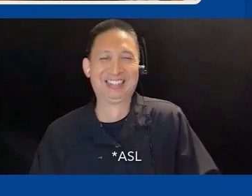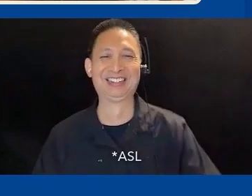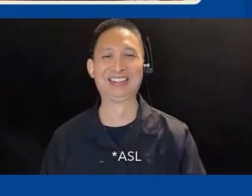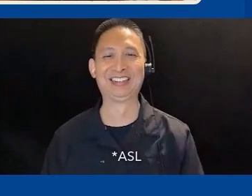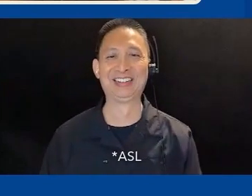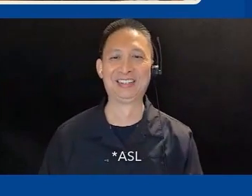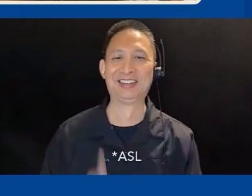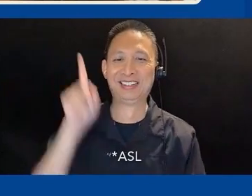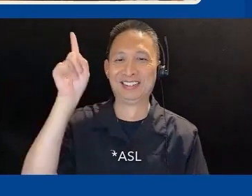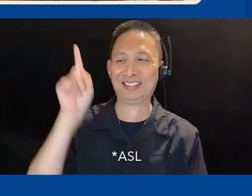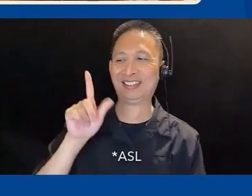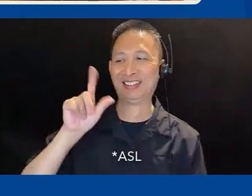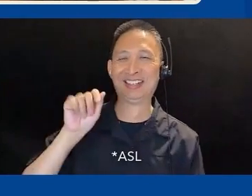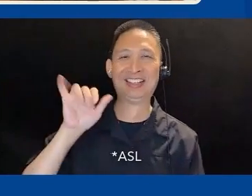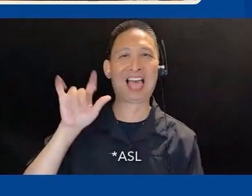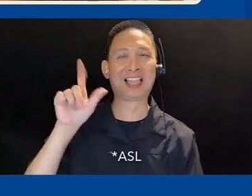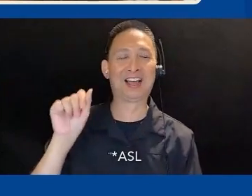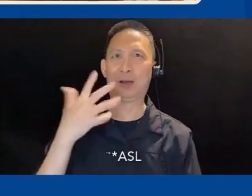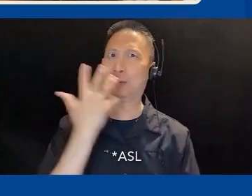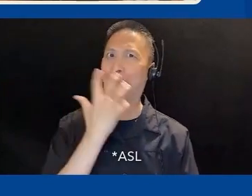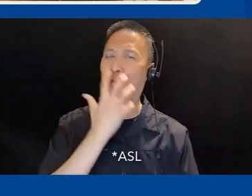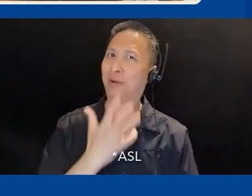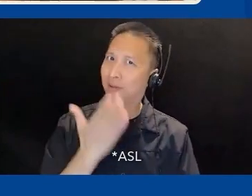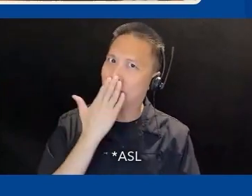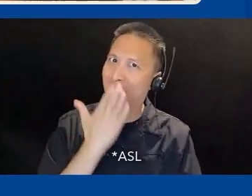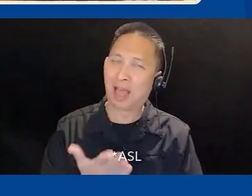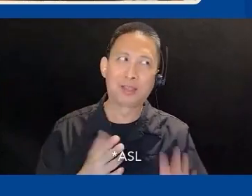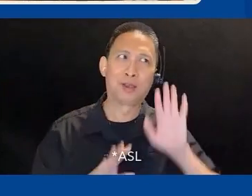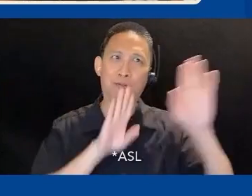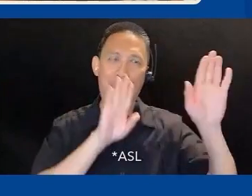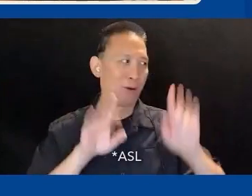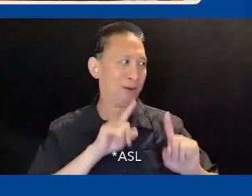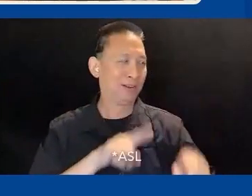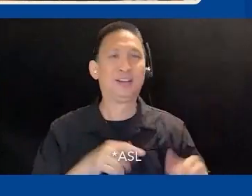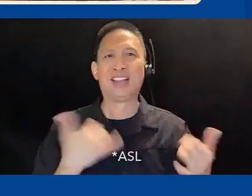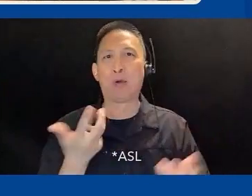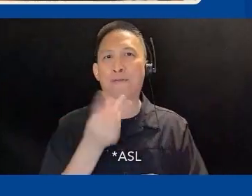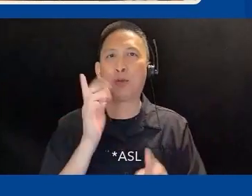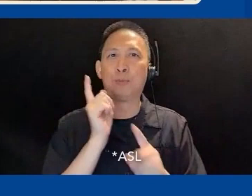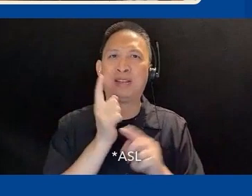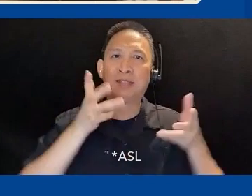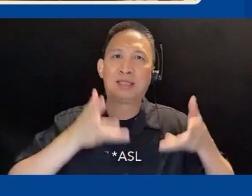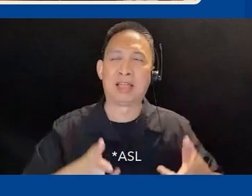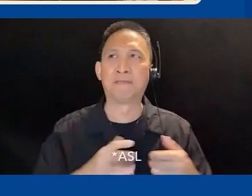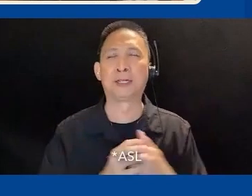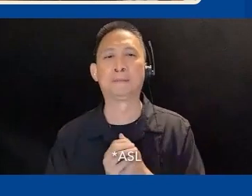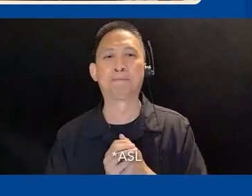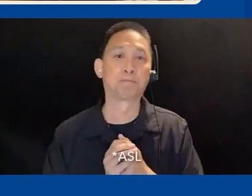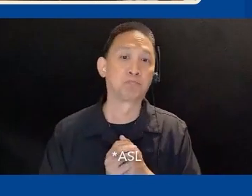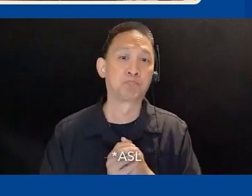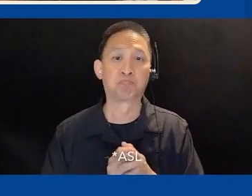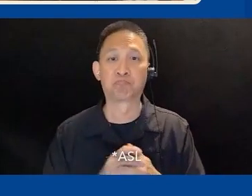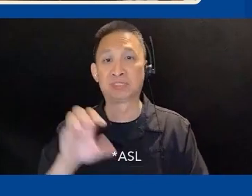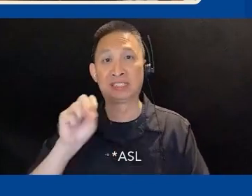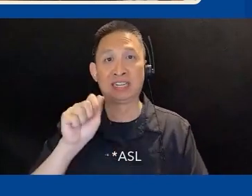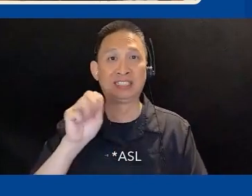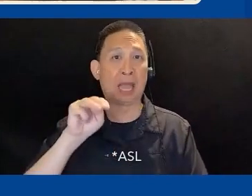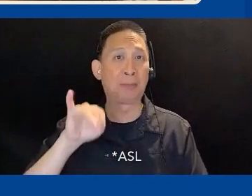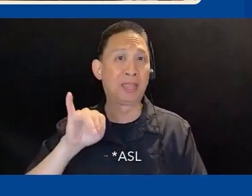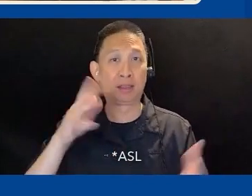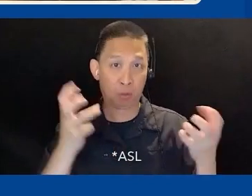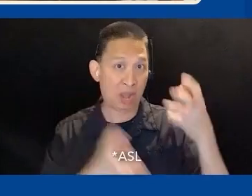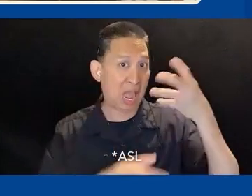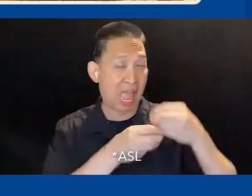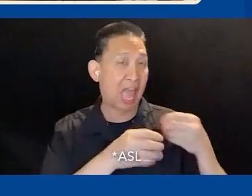Wow. Yeah. Thank you guys for your responses. We have a couple minutes left. I didn't know if Sammy, if you wanted to jump in, but no